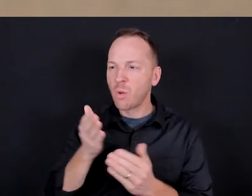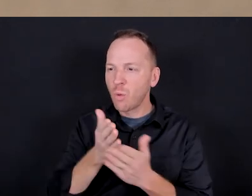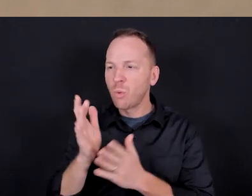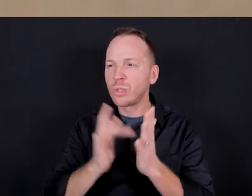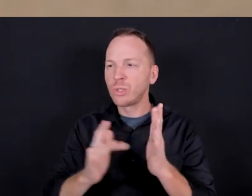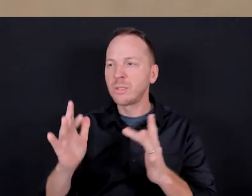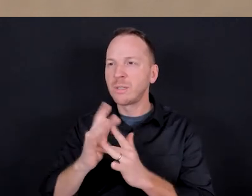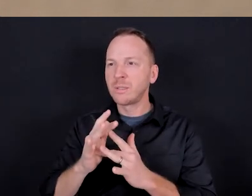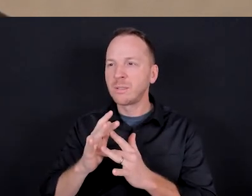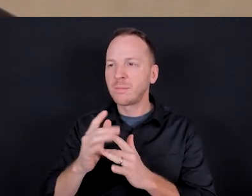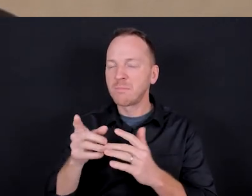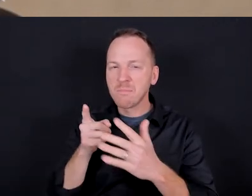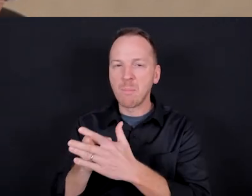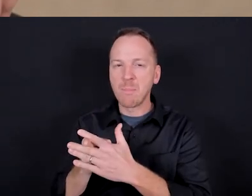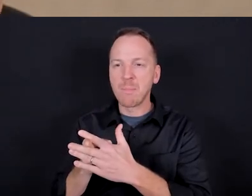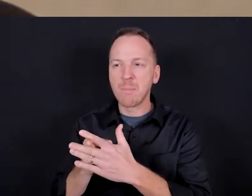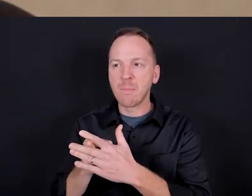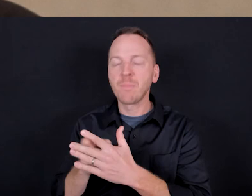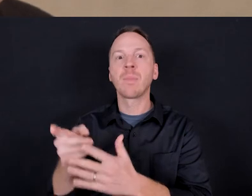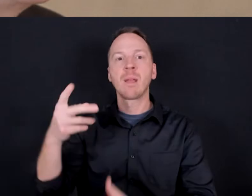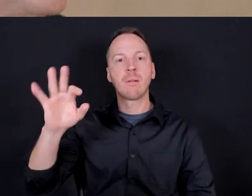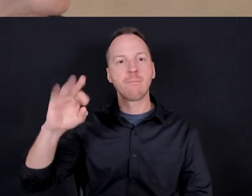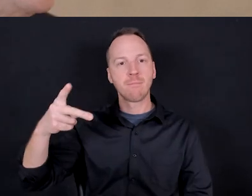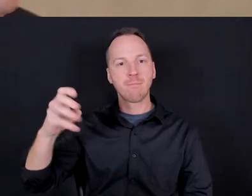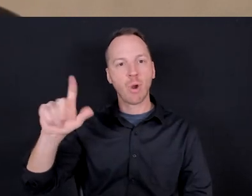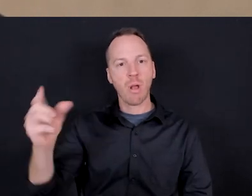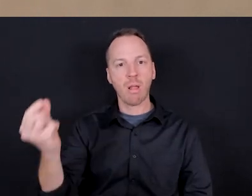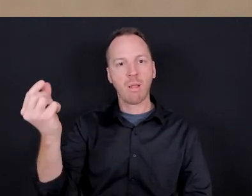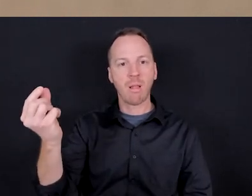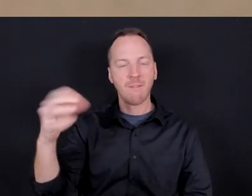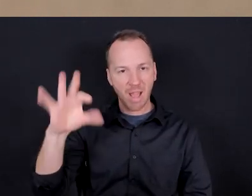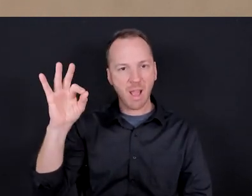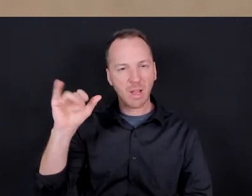Jesus. And there's the pearl for which they searched.